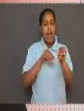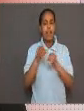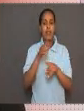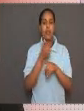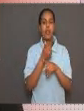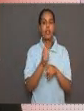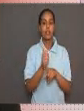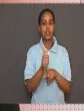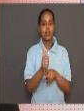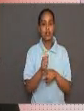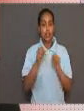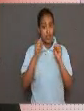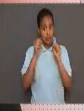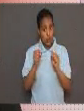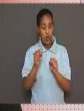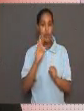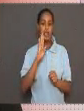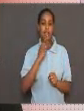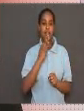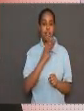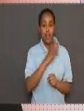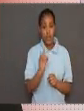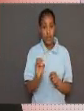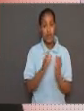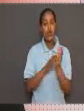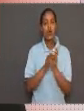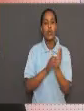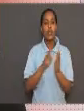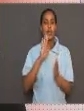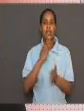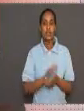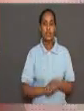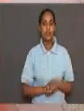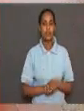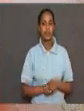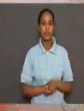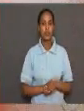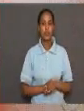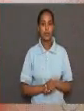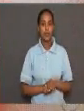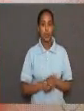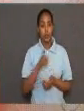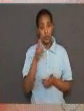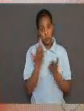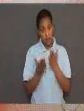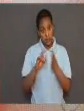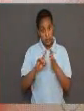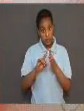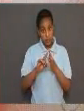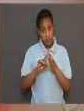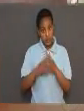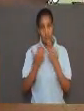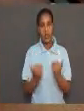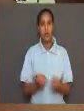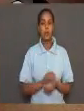metals, strong bases, and weak bases. You may begin now.